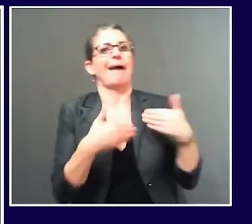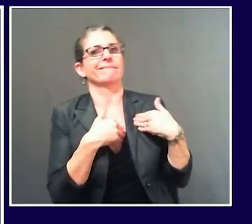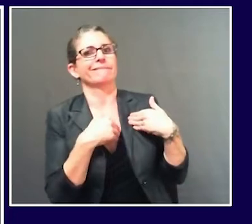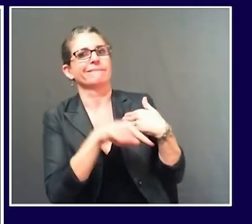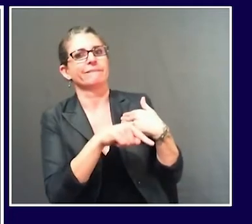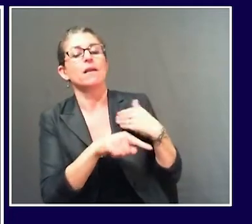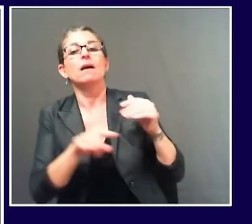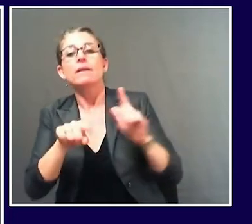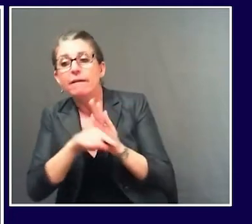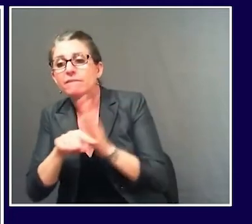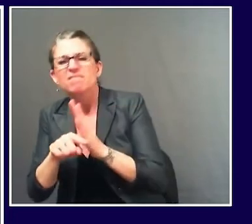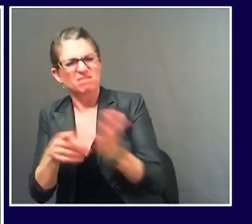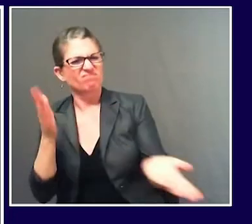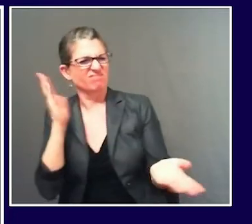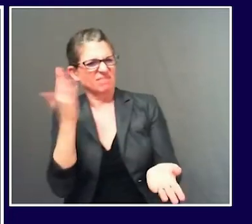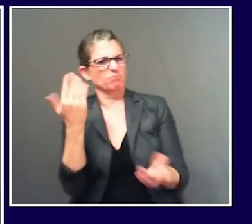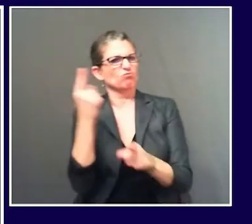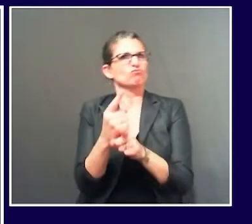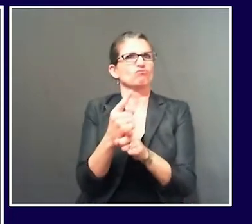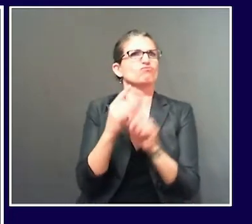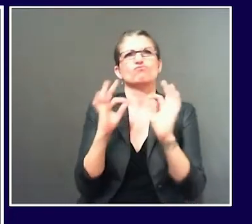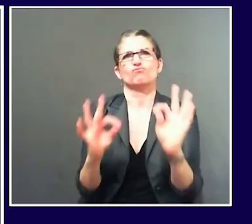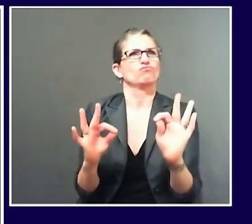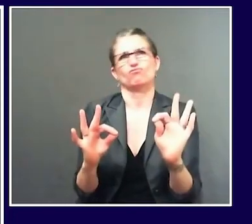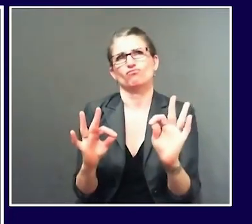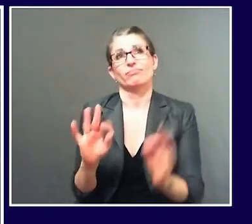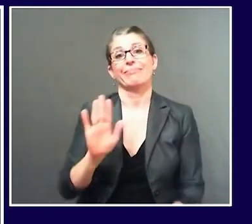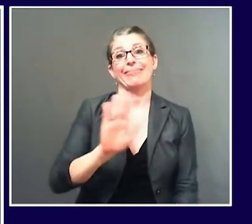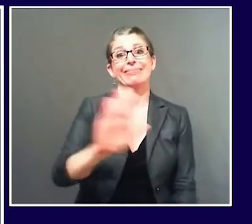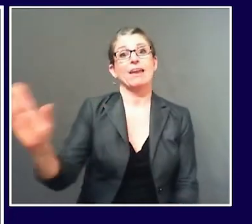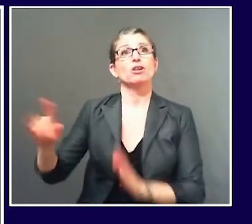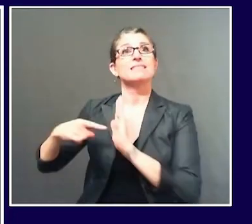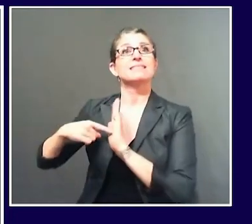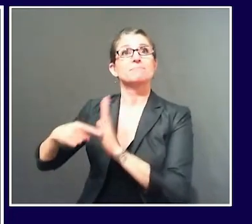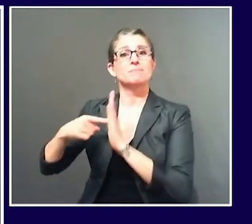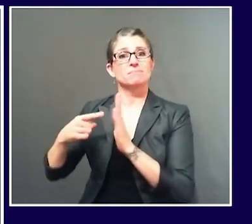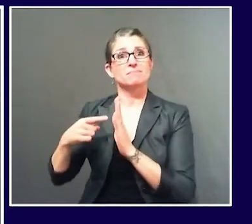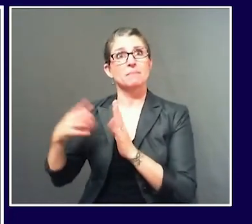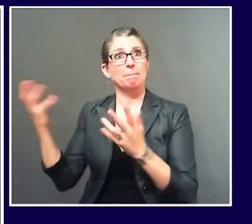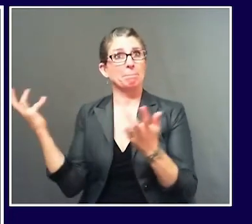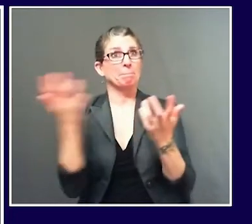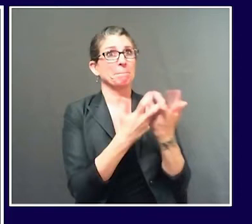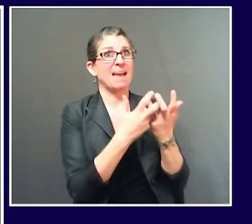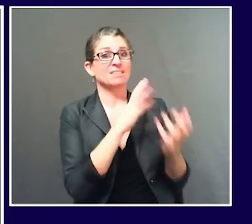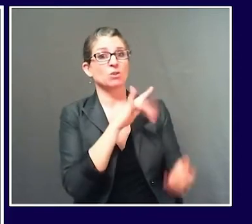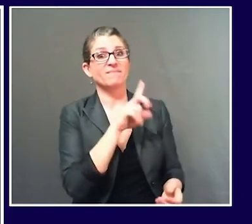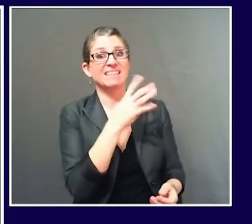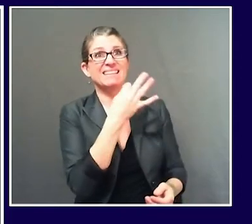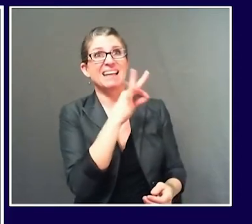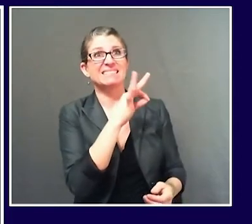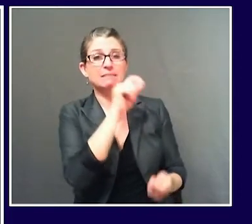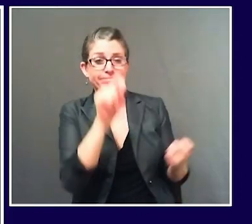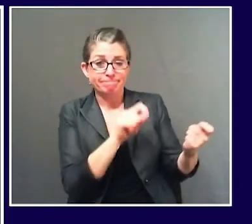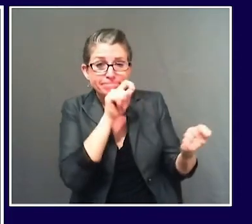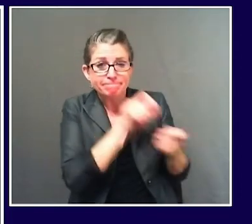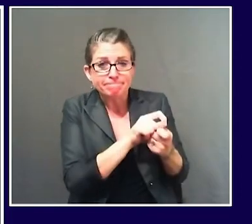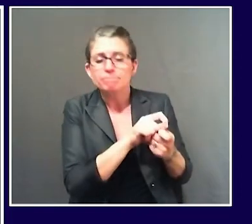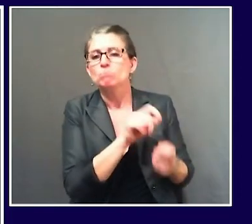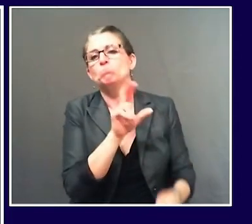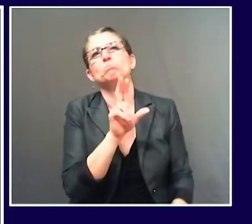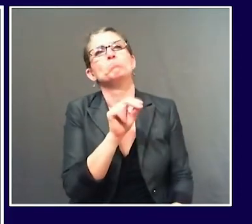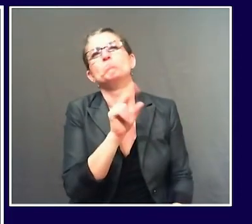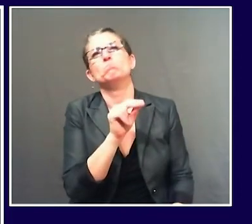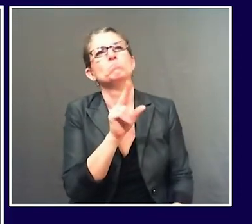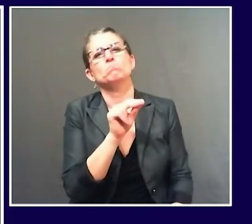exhibited is not consistent with COVID-19. Individuals became they developed rapid onset muscle